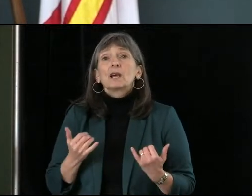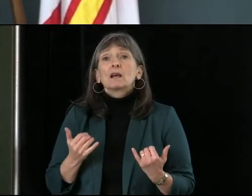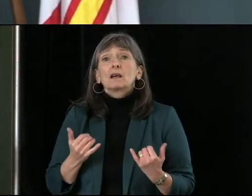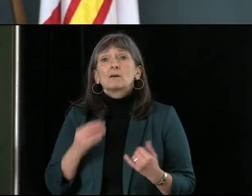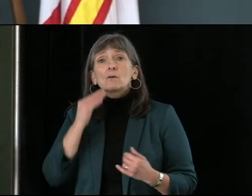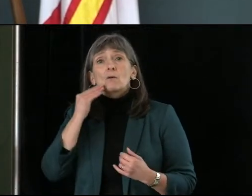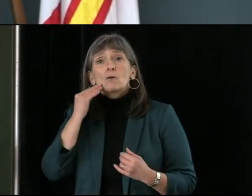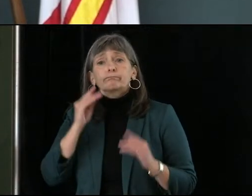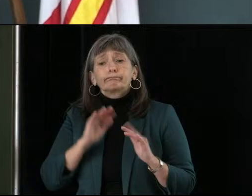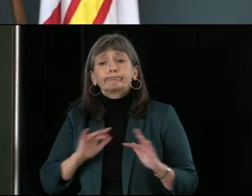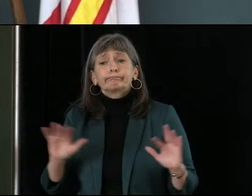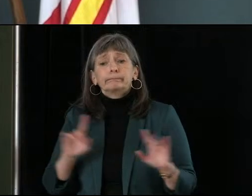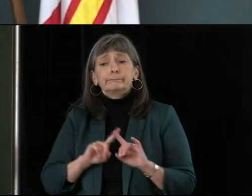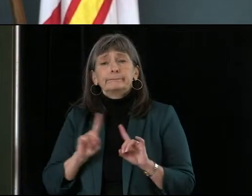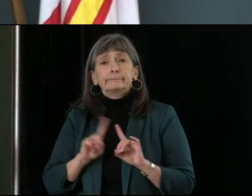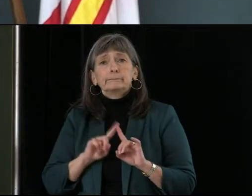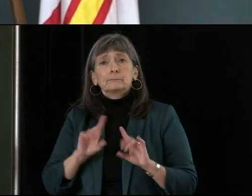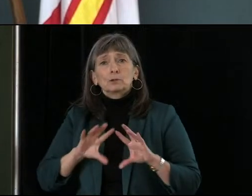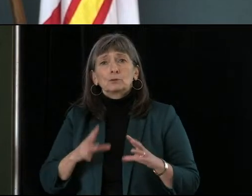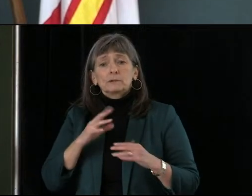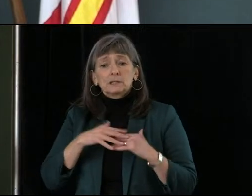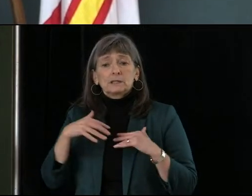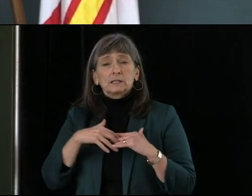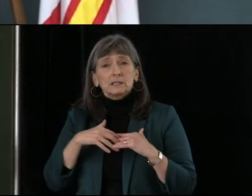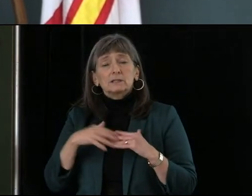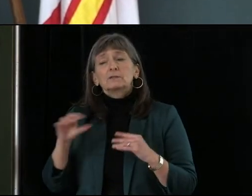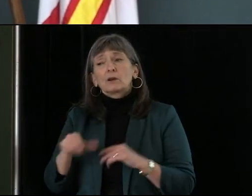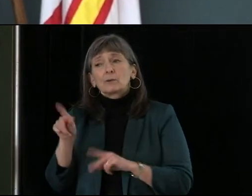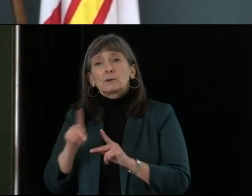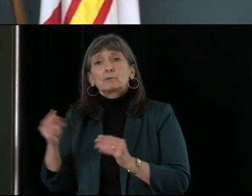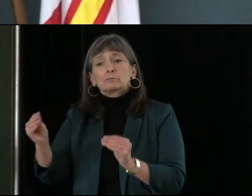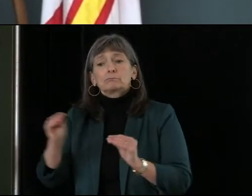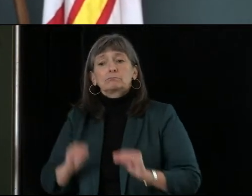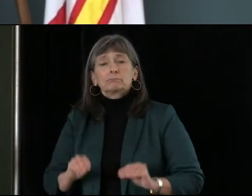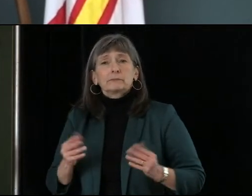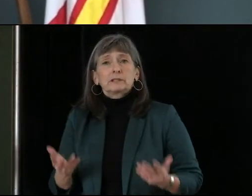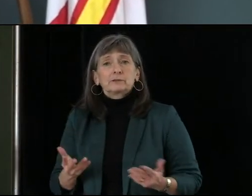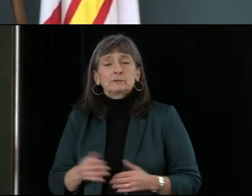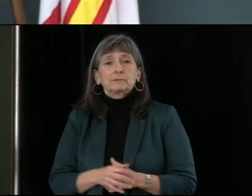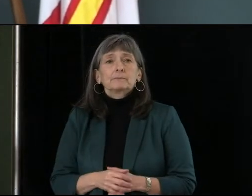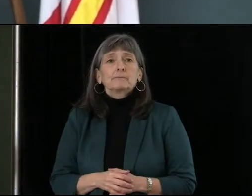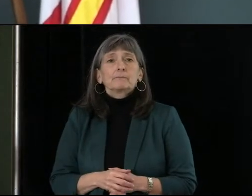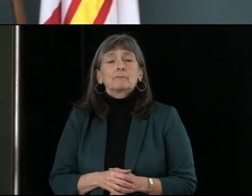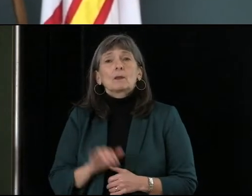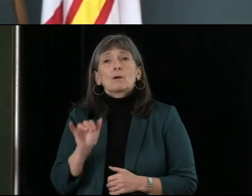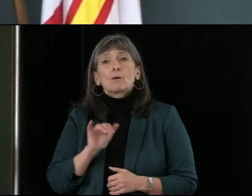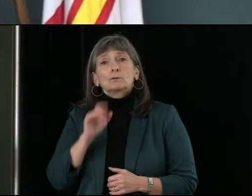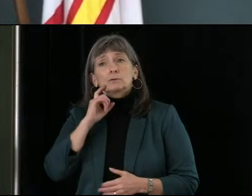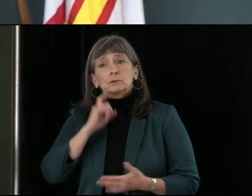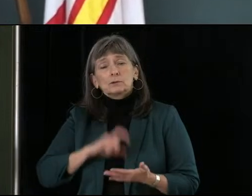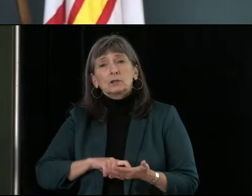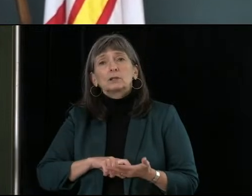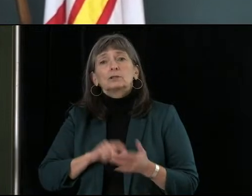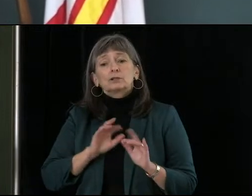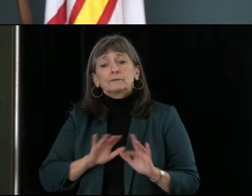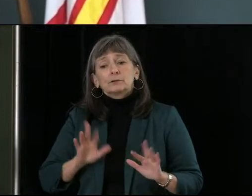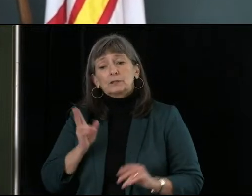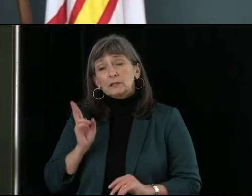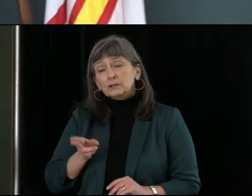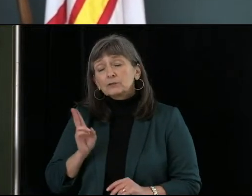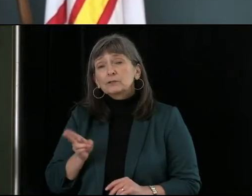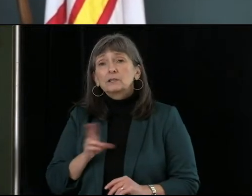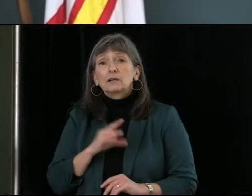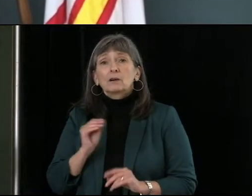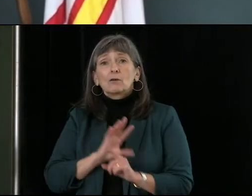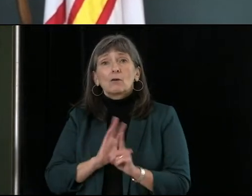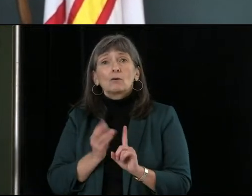to diverse populations of Indigenous and other peoples. We also acknowledge with respect the diverse histories